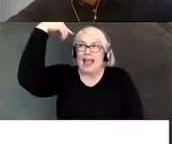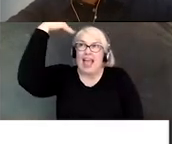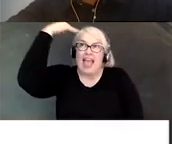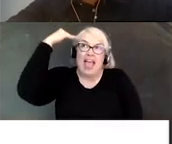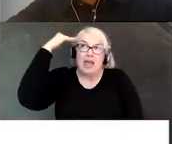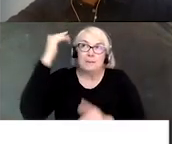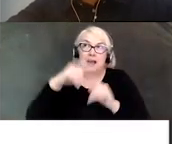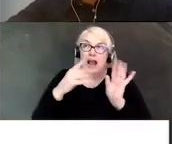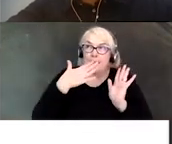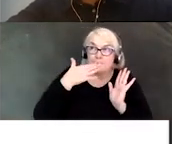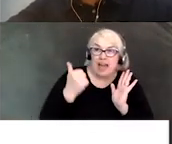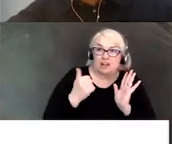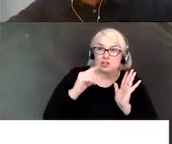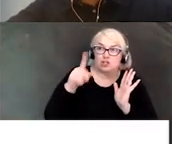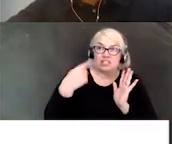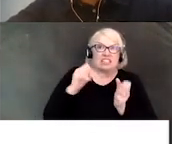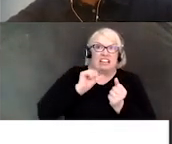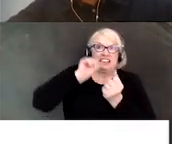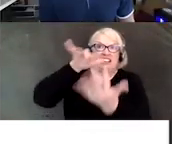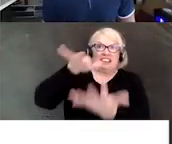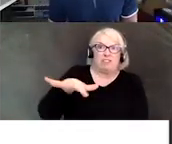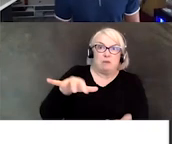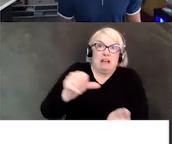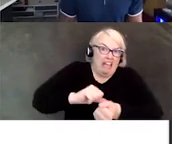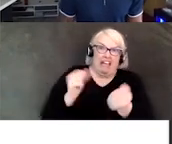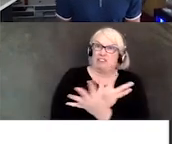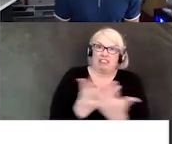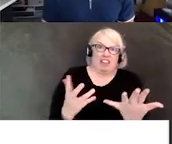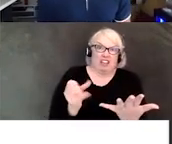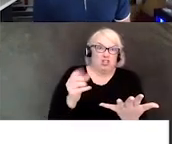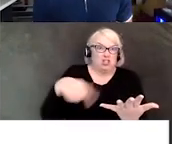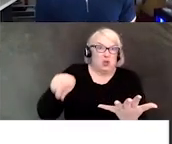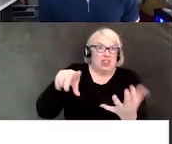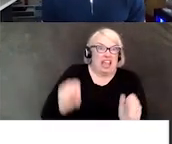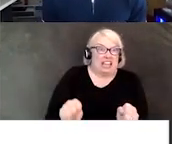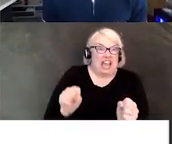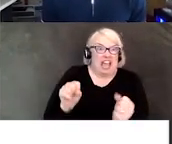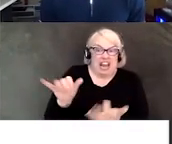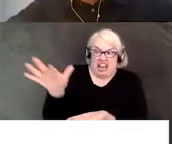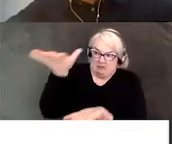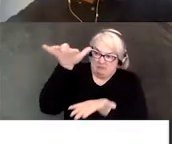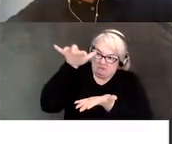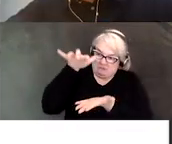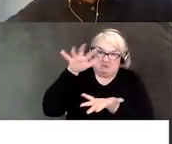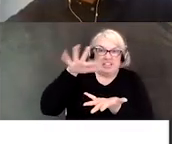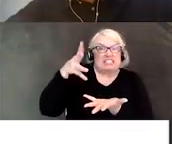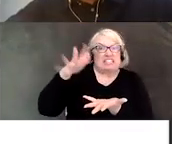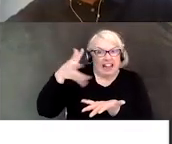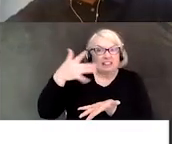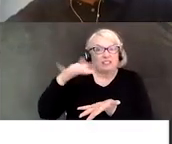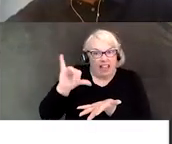just give them everything so that it comes out like, kind of like what's in my head.